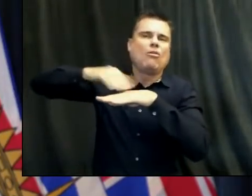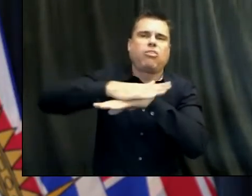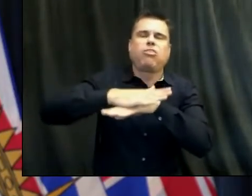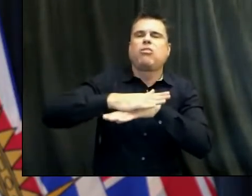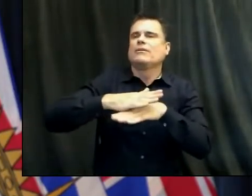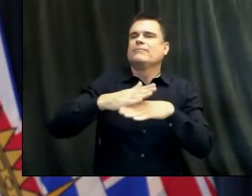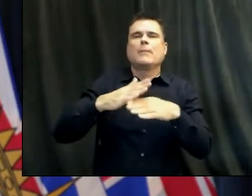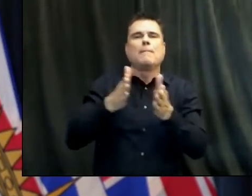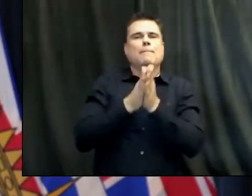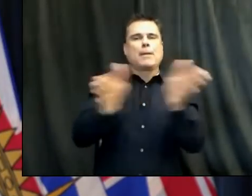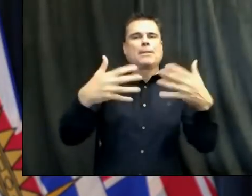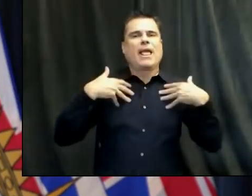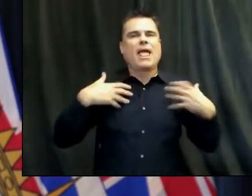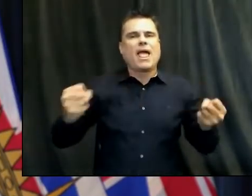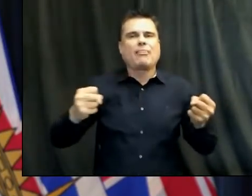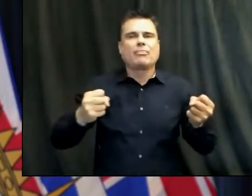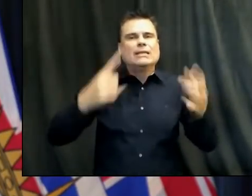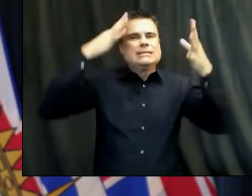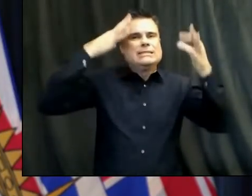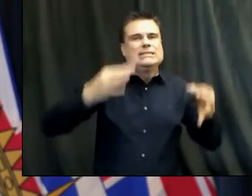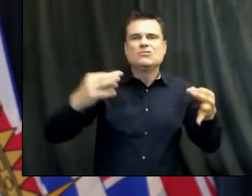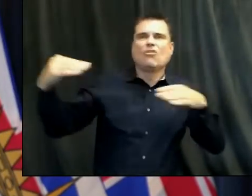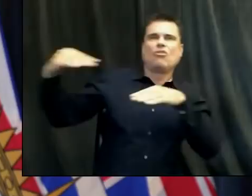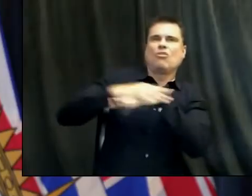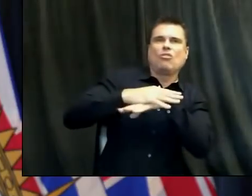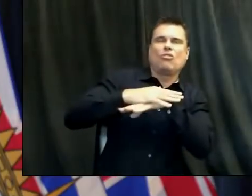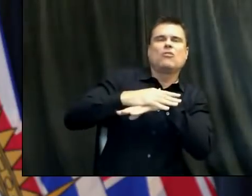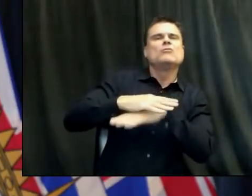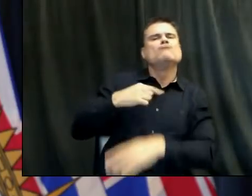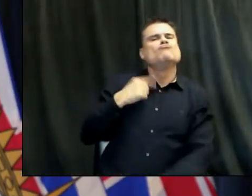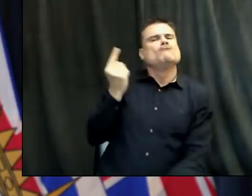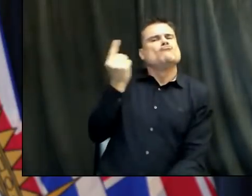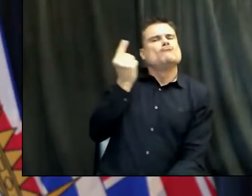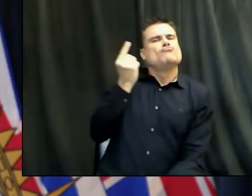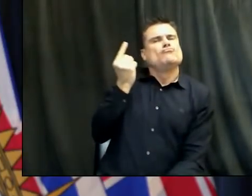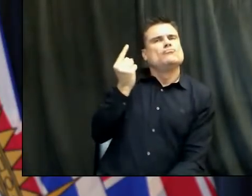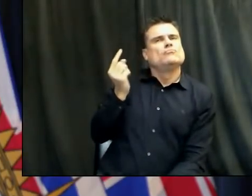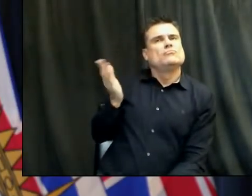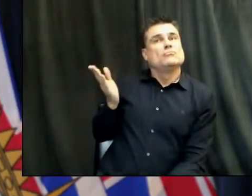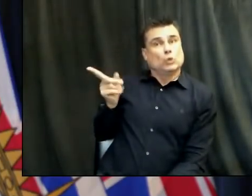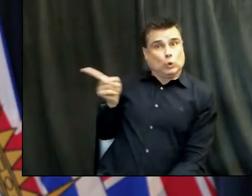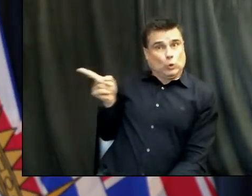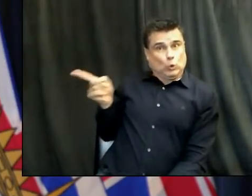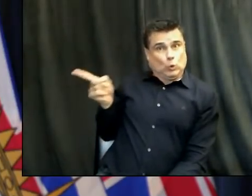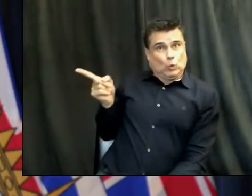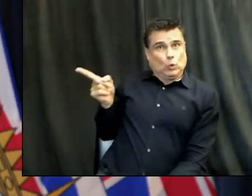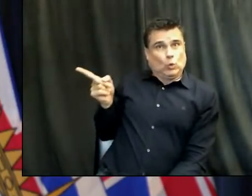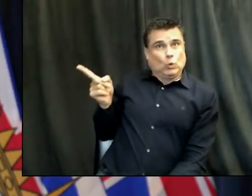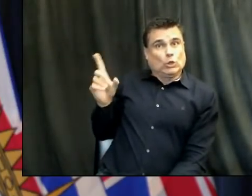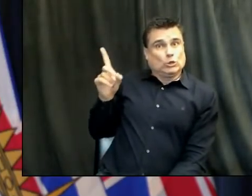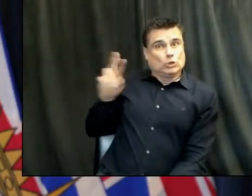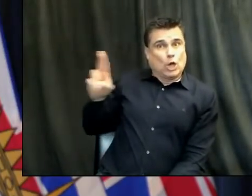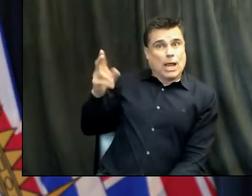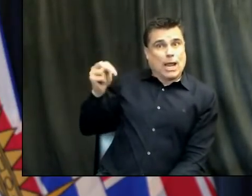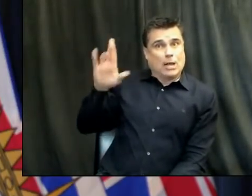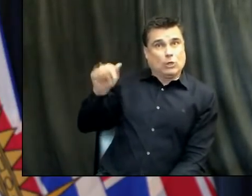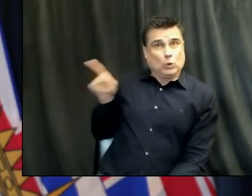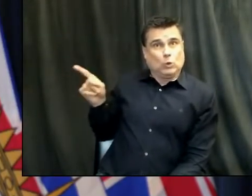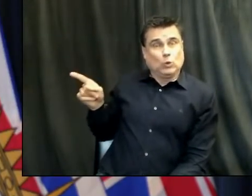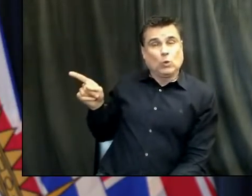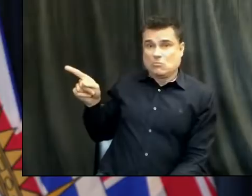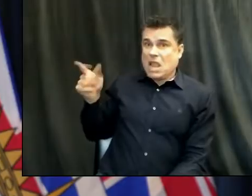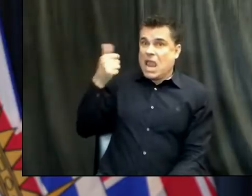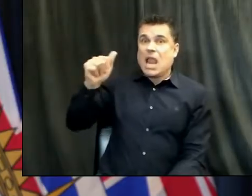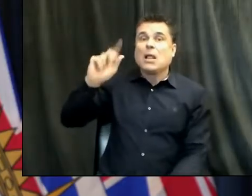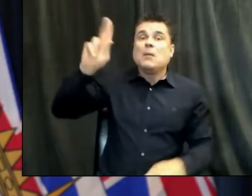any pressure politically to make any decisions, especially when it comes to, you know, industry, like the construction